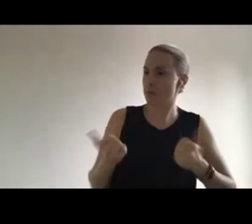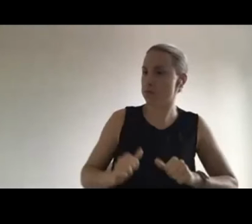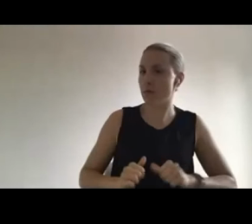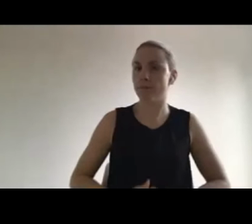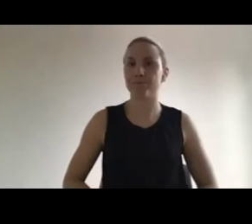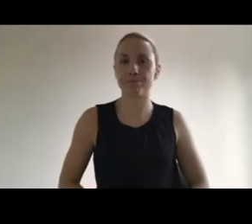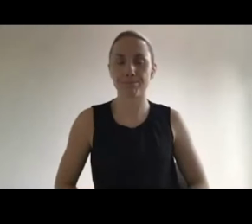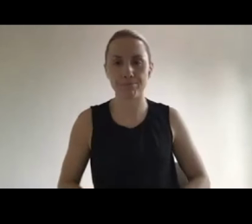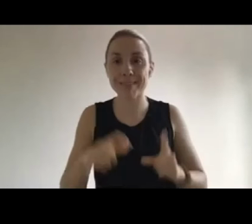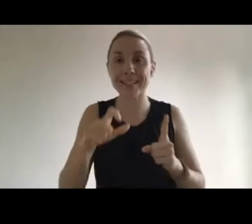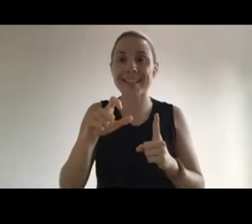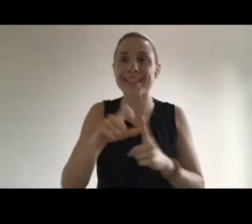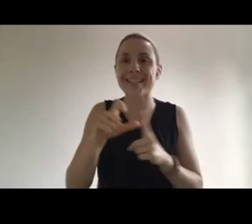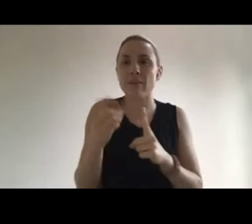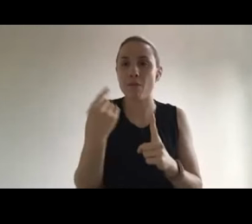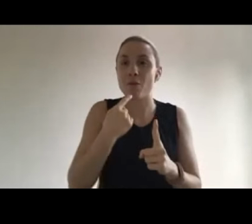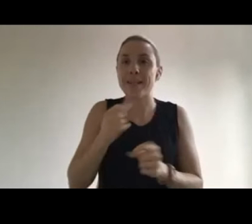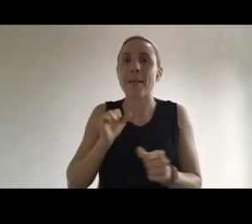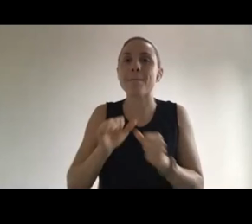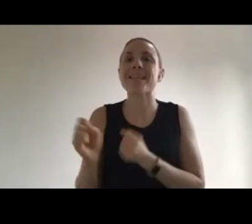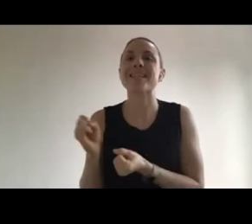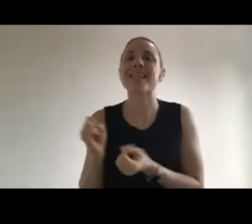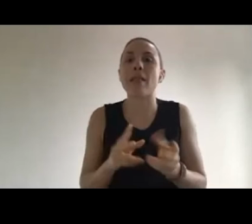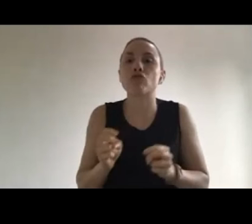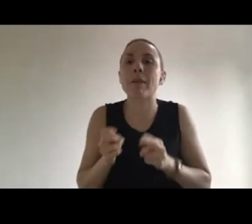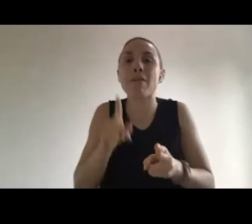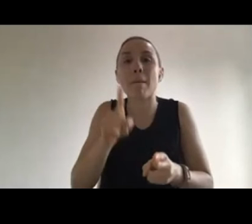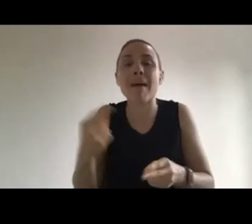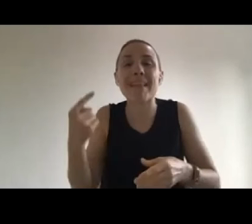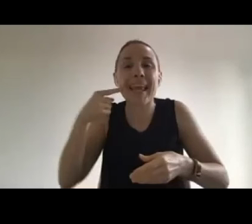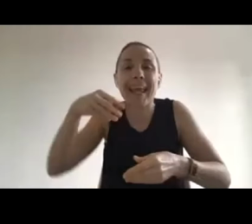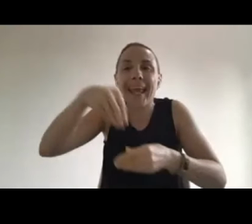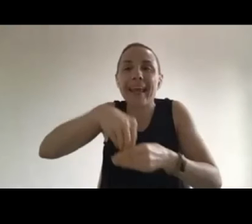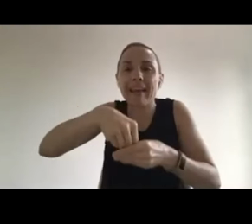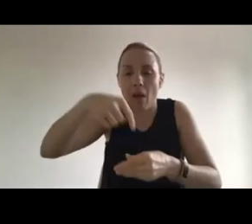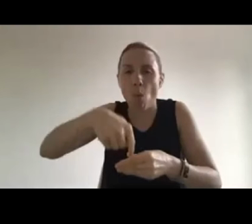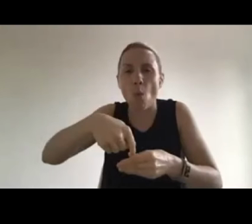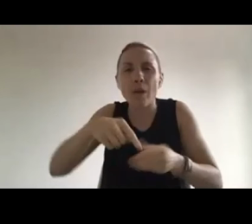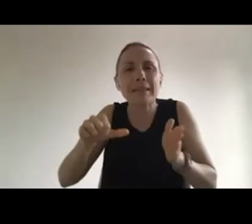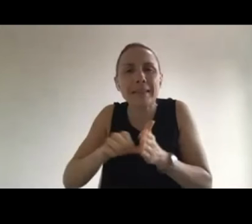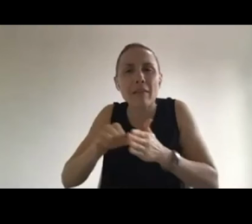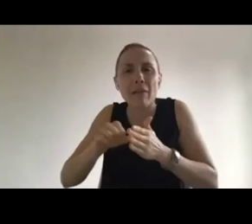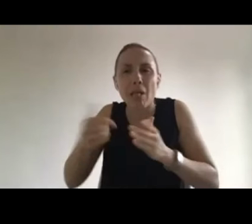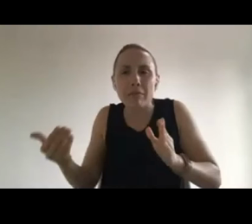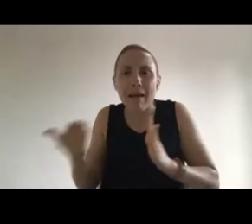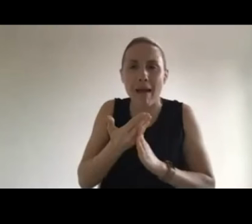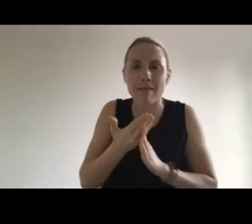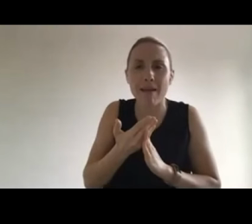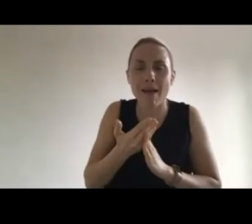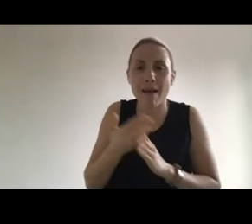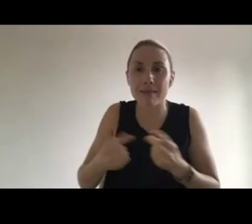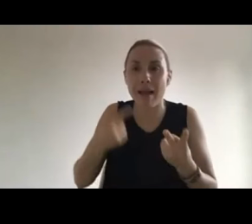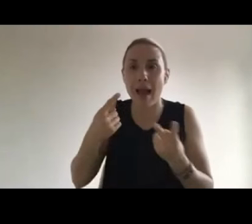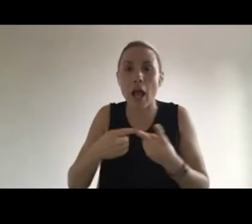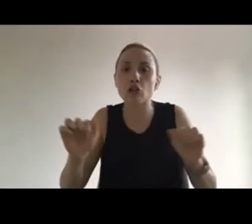have a bit of an issue with the inner ear. It's hard to reach. And we also don't really know yet how the